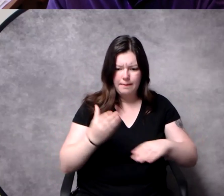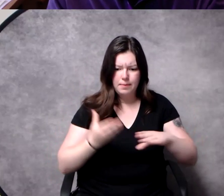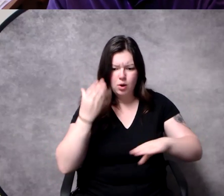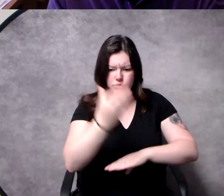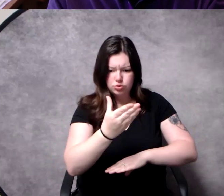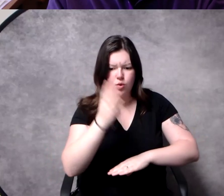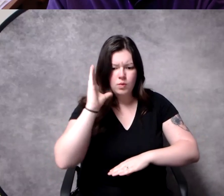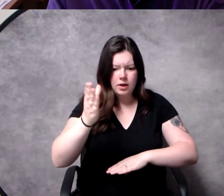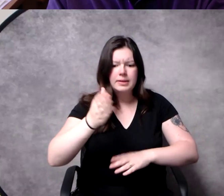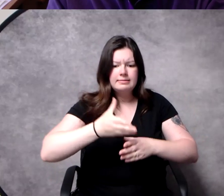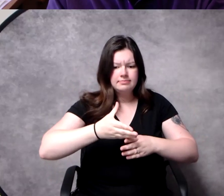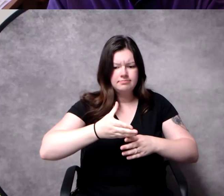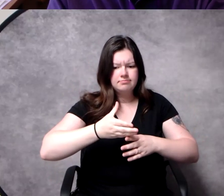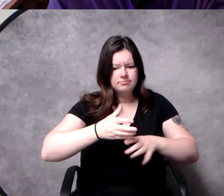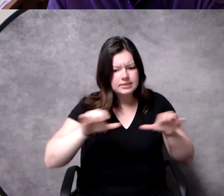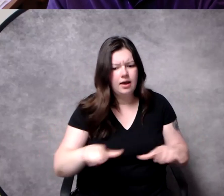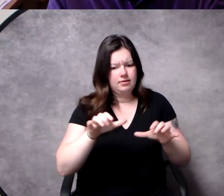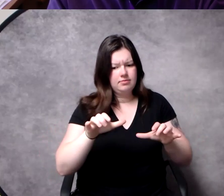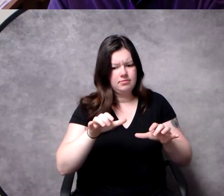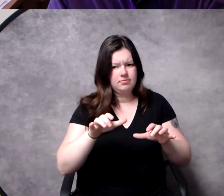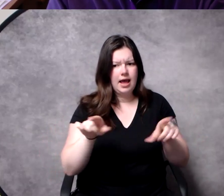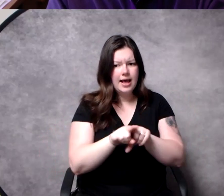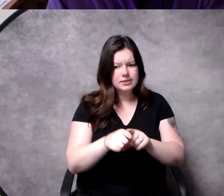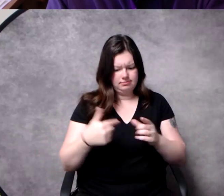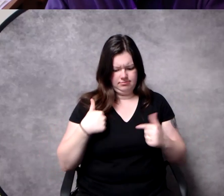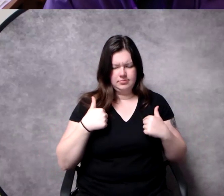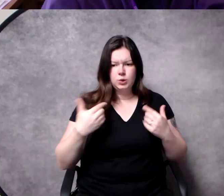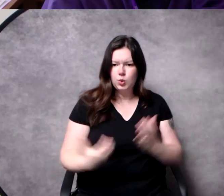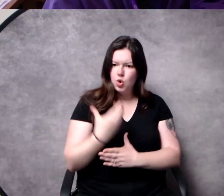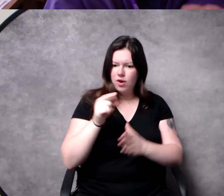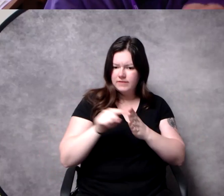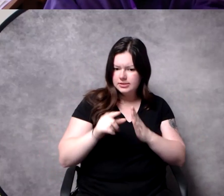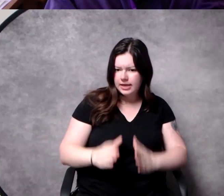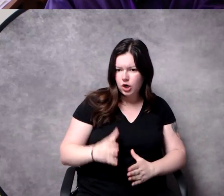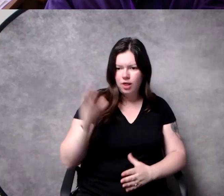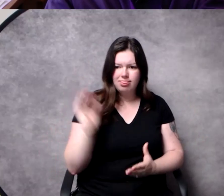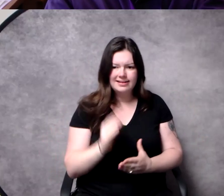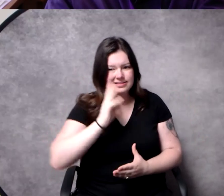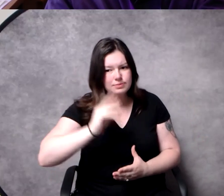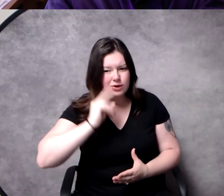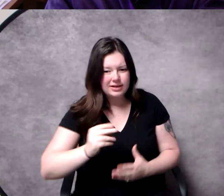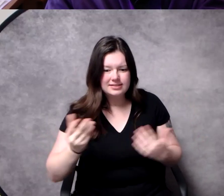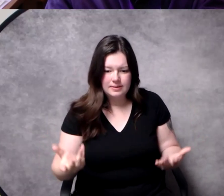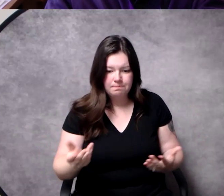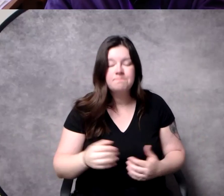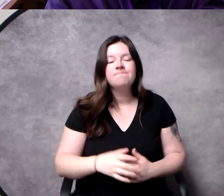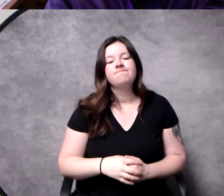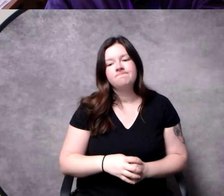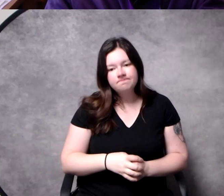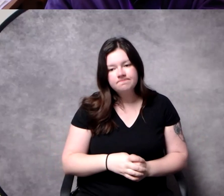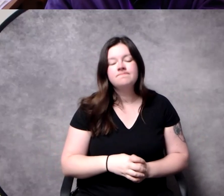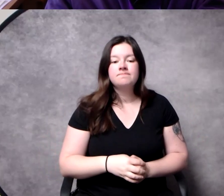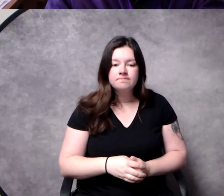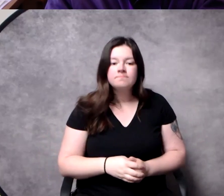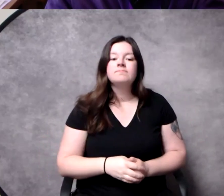less experience? Yeah. So, Ian, if you're a new investigator and you